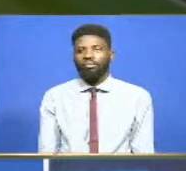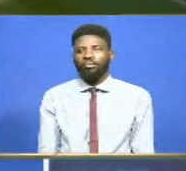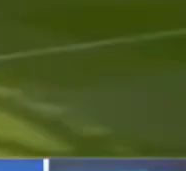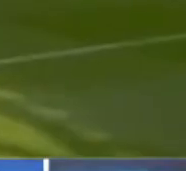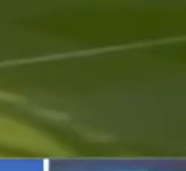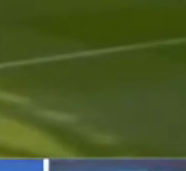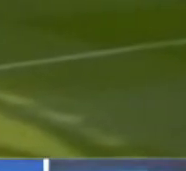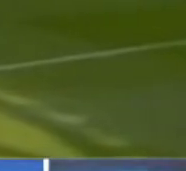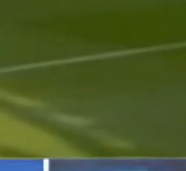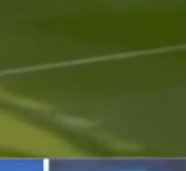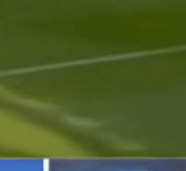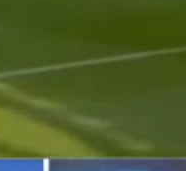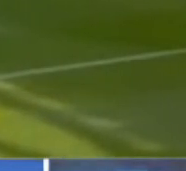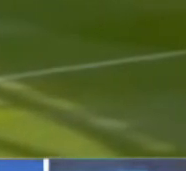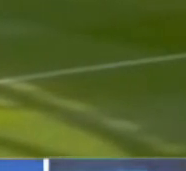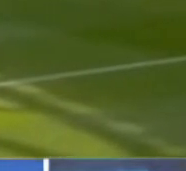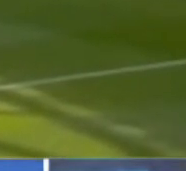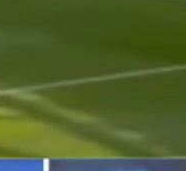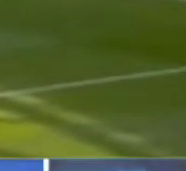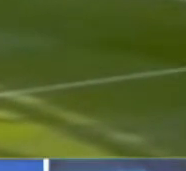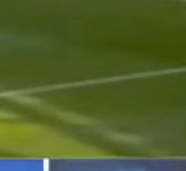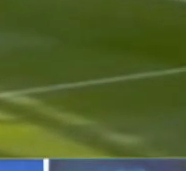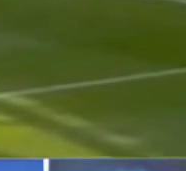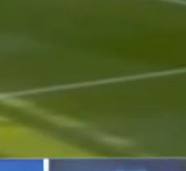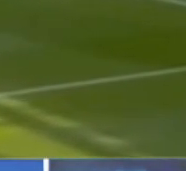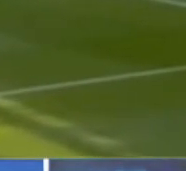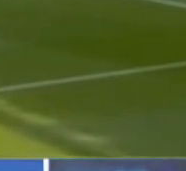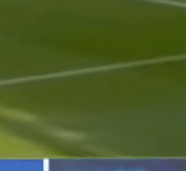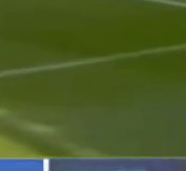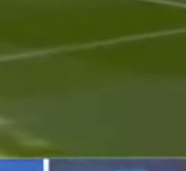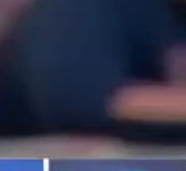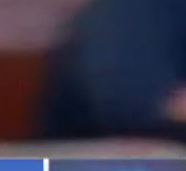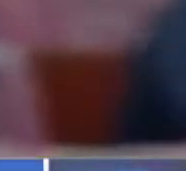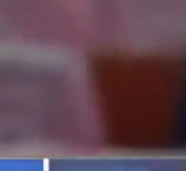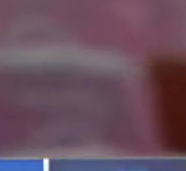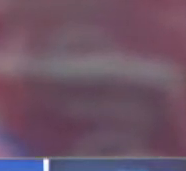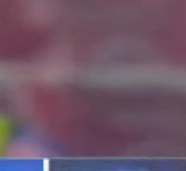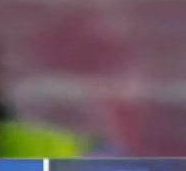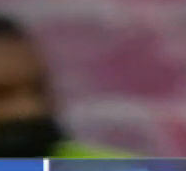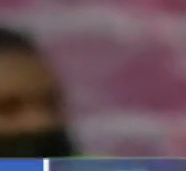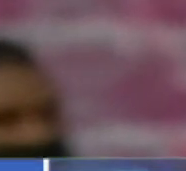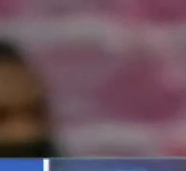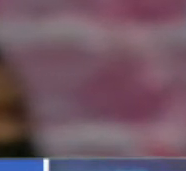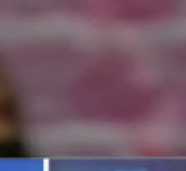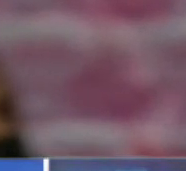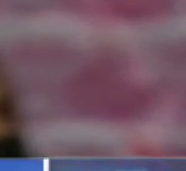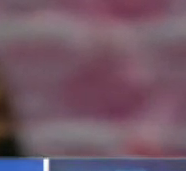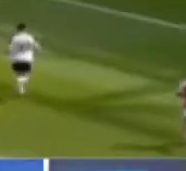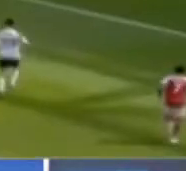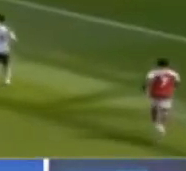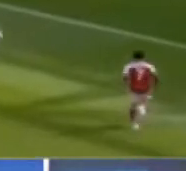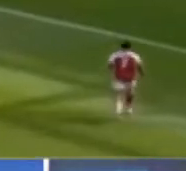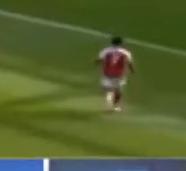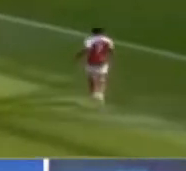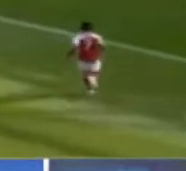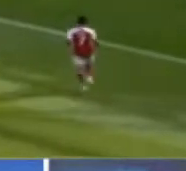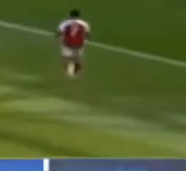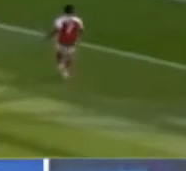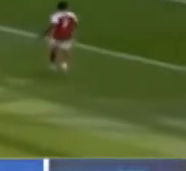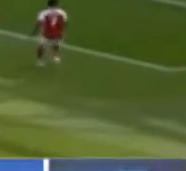try and cut one back here maybe. And it's a good save there by Arriola to deny Martinelli. Martinelli